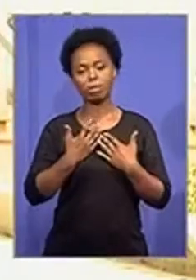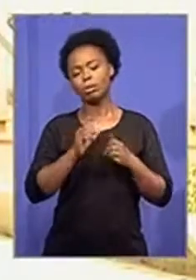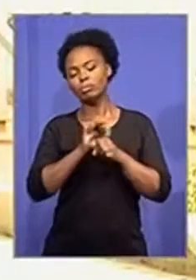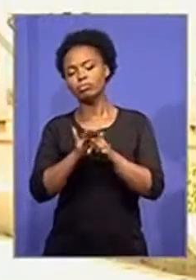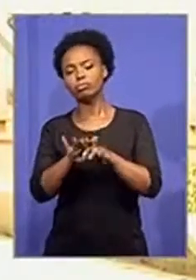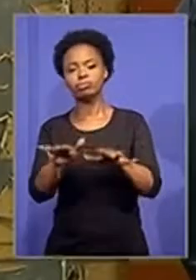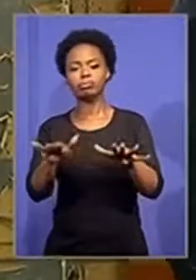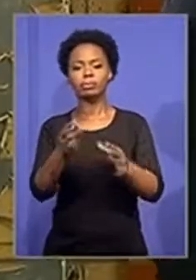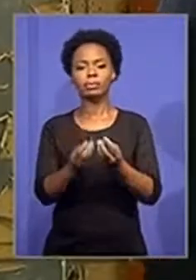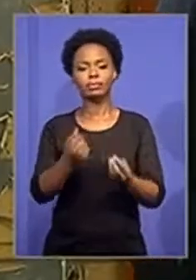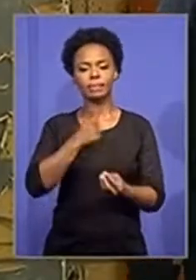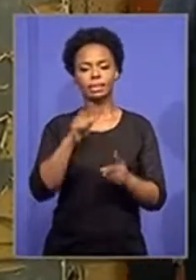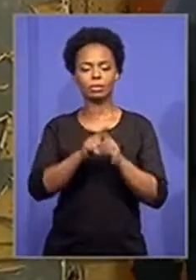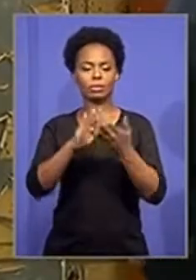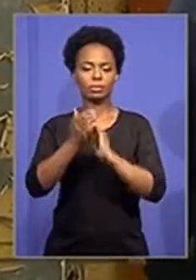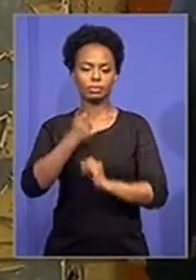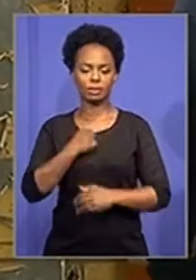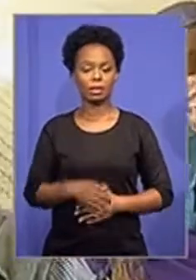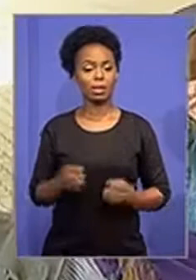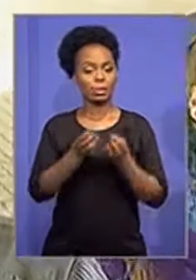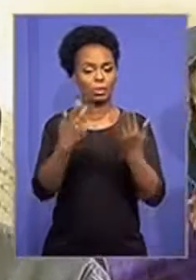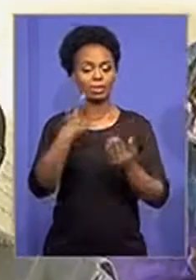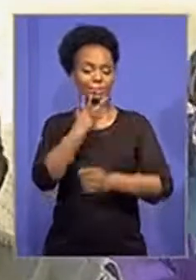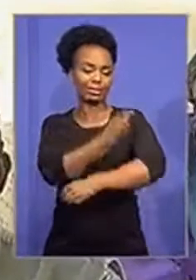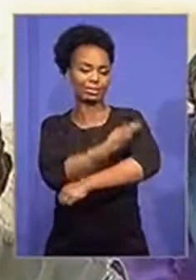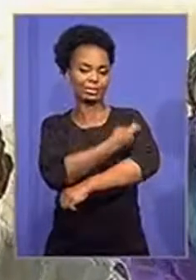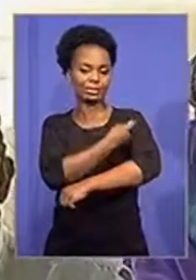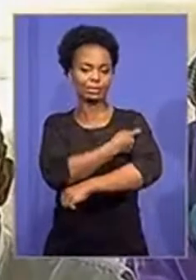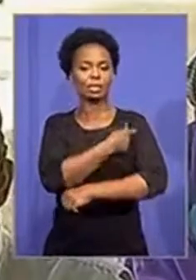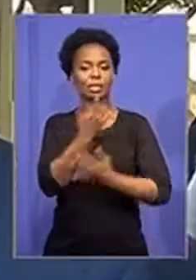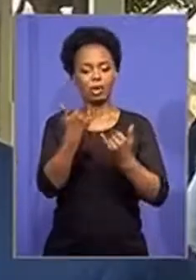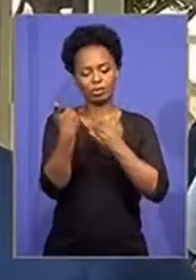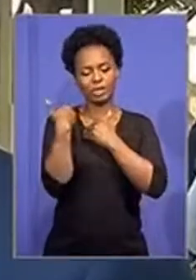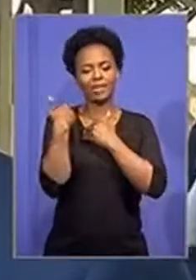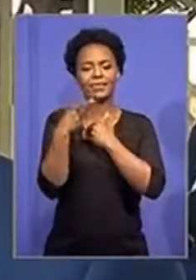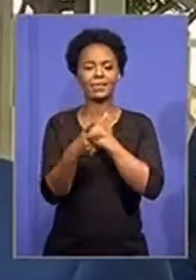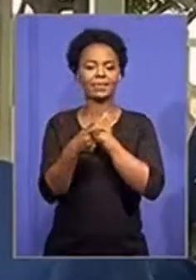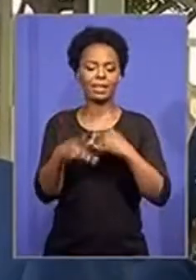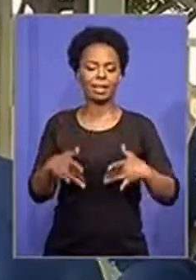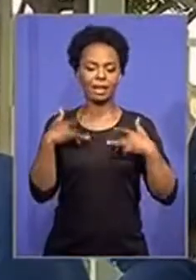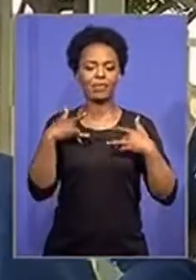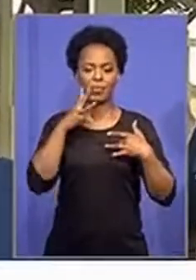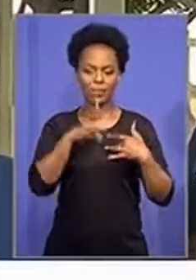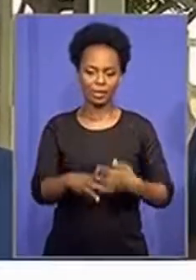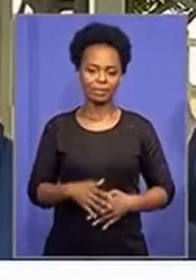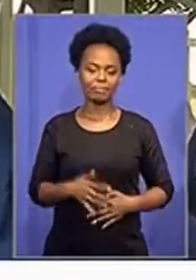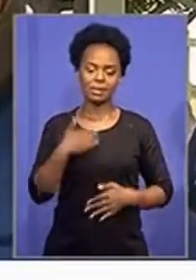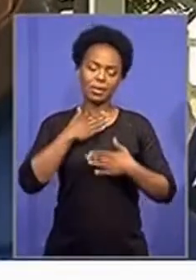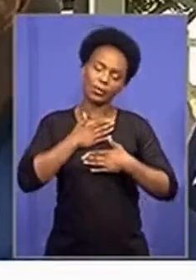se ke dulang le sona. Ba bangata ba dumela hore ente e tlo pholosa bophelo ba bona. Wa ke thabile a